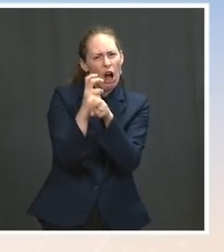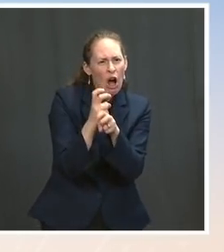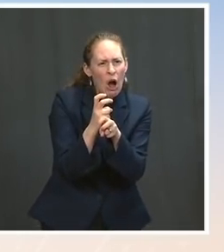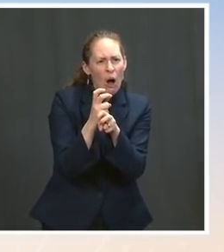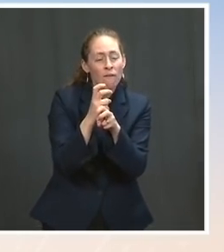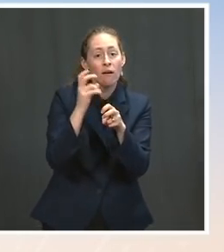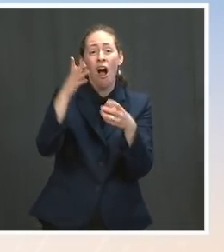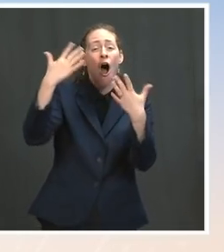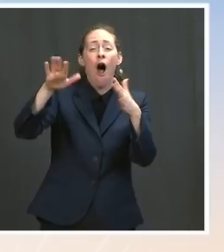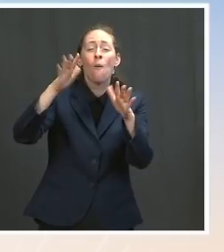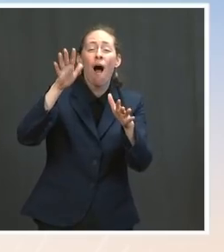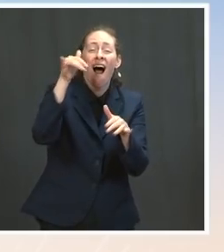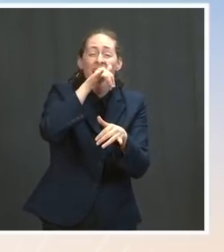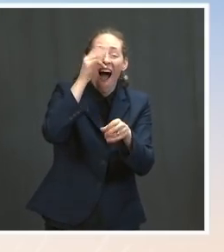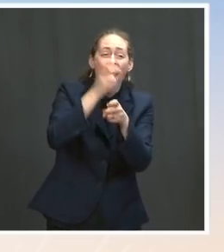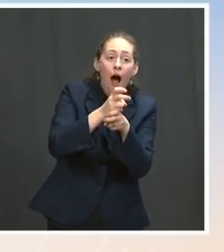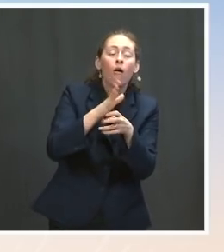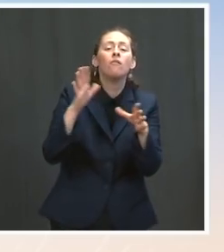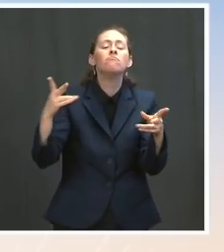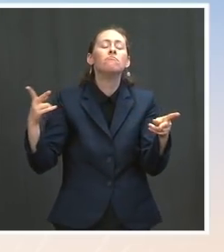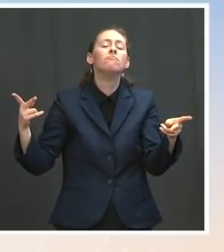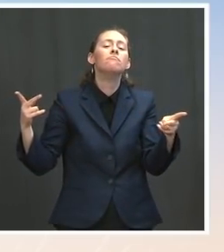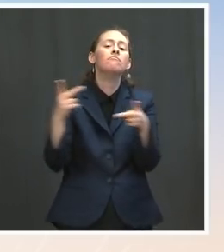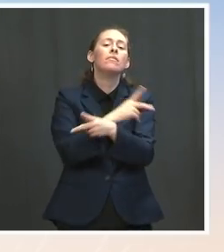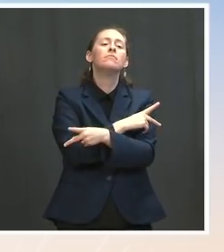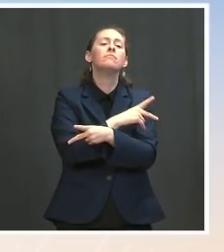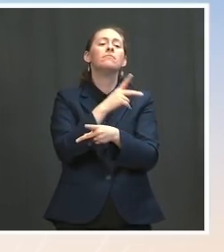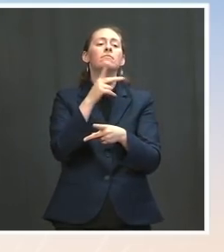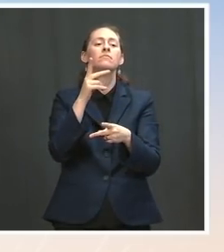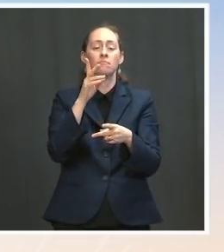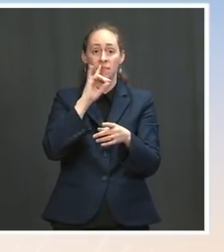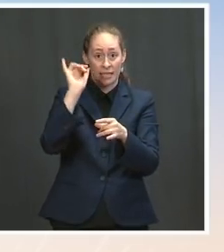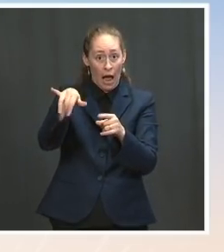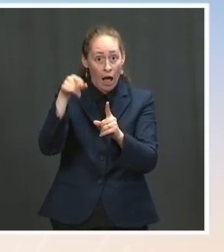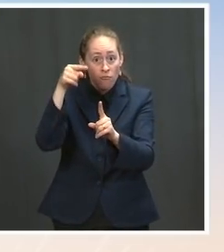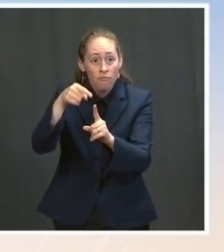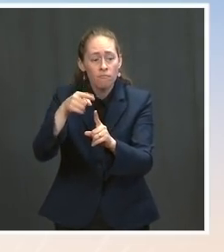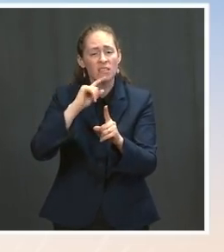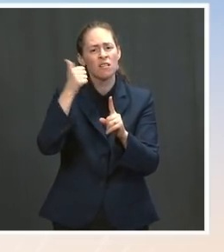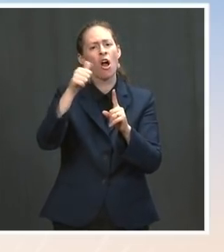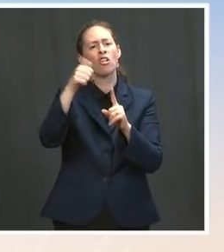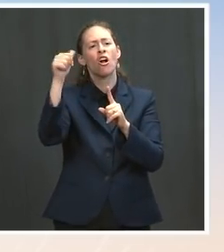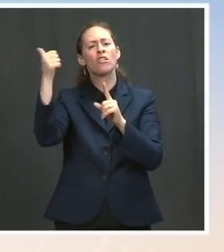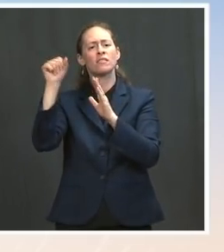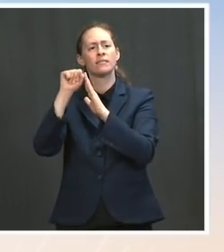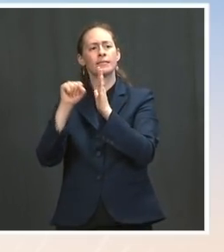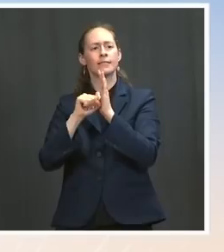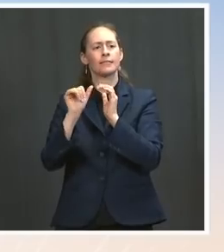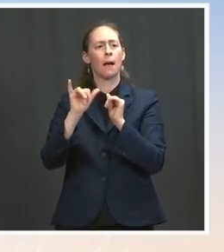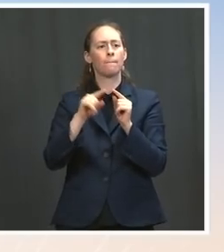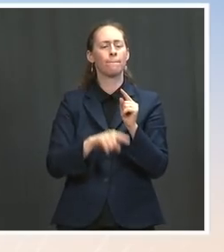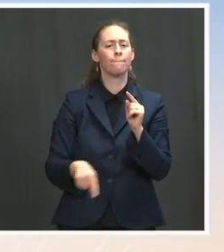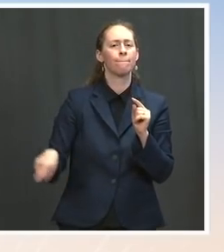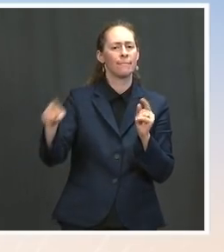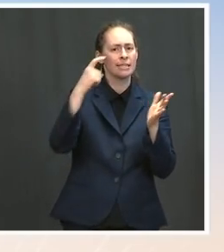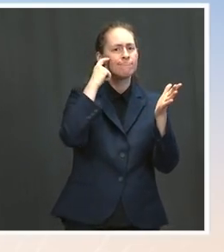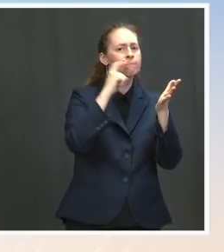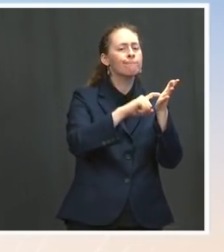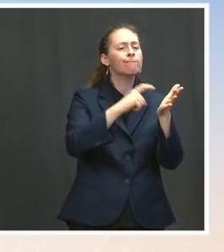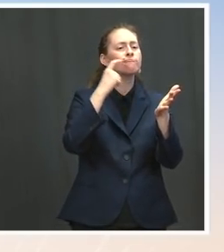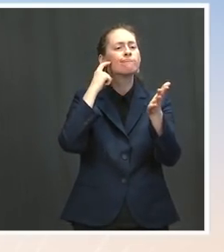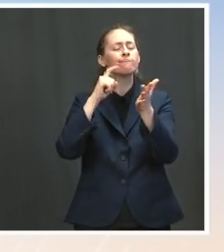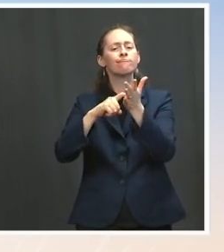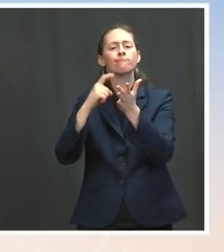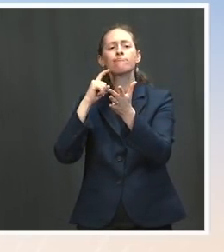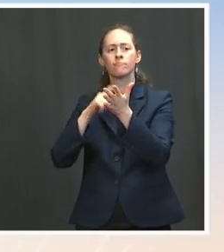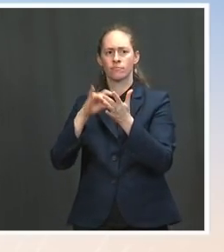for many people to vote. But it's not the only state where we're seeing this troubling trend. But this is one of the reasons why he asked his vice president,